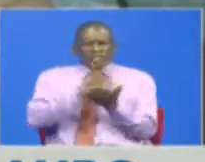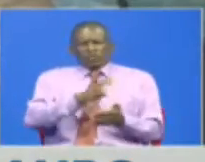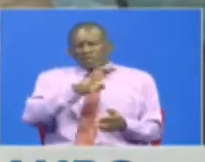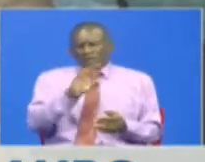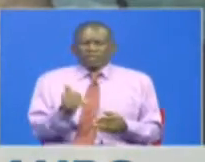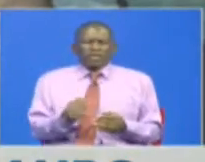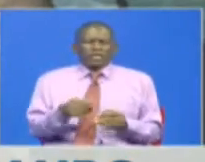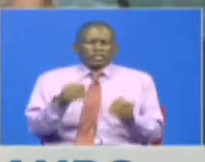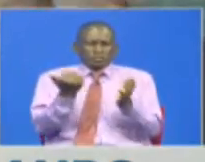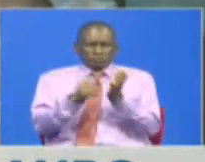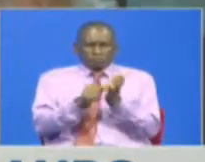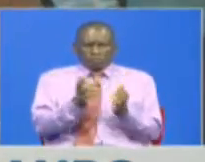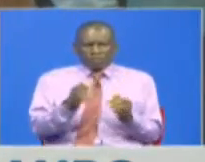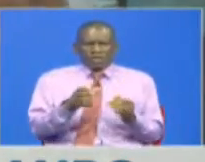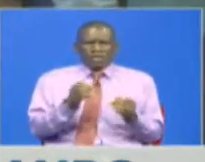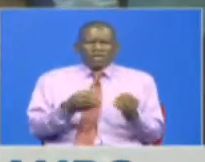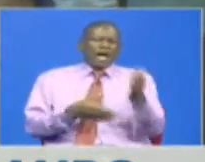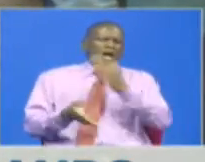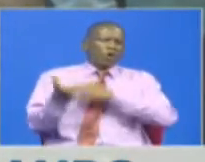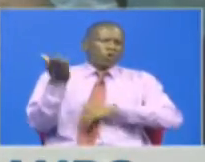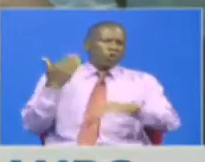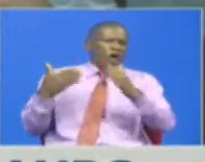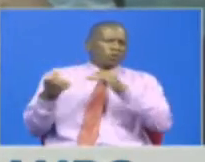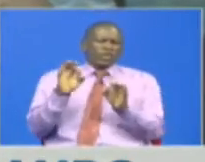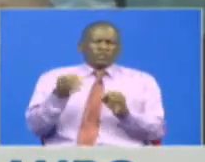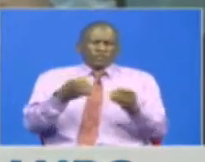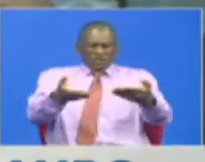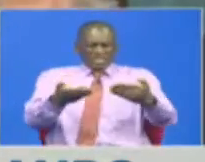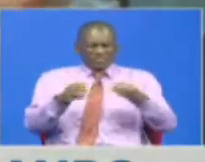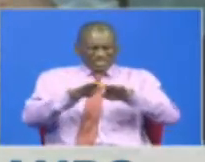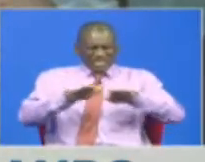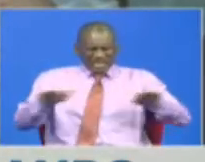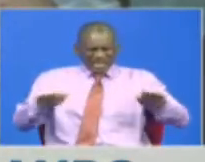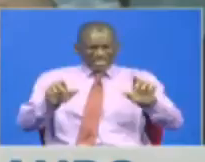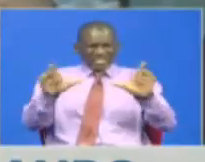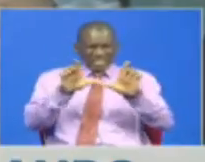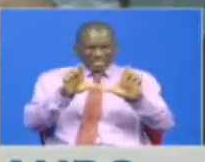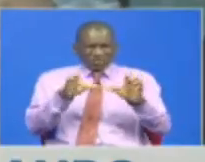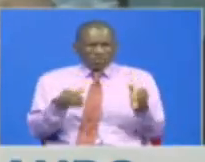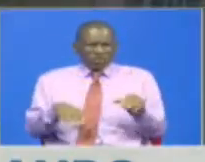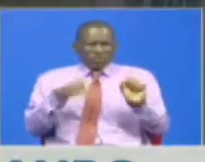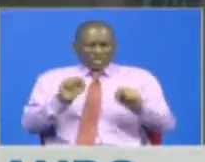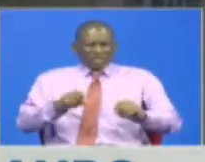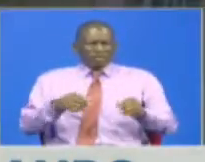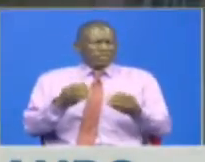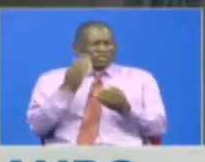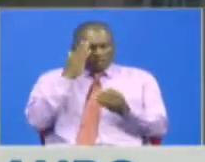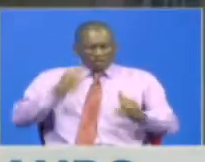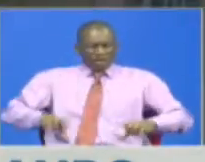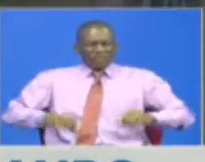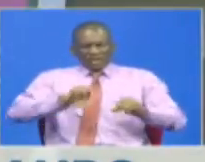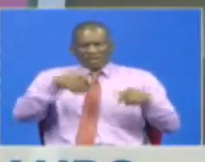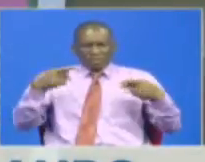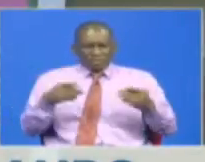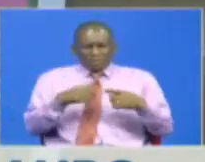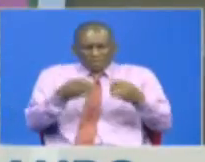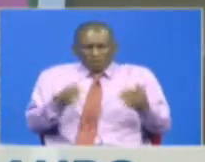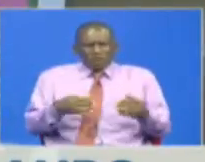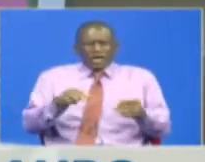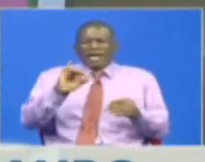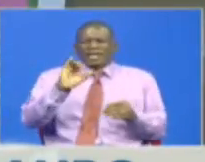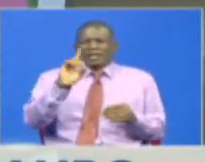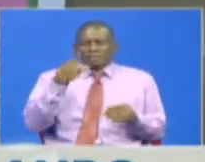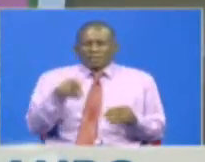tunapewa, tulifikiria tumeishi kama watu wengine. Lakini sasa tumekuwa wakimbizi na tuko nyumbani. The latest clash left five people